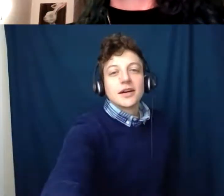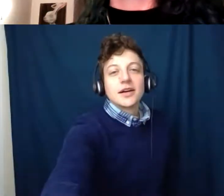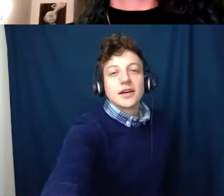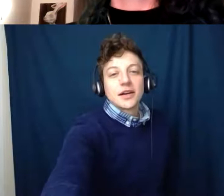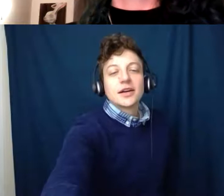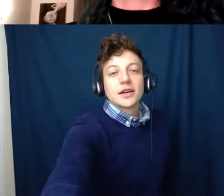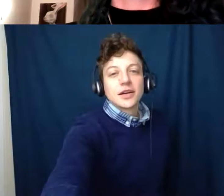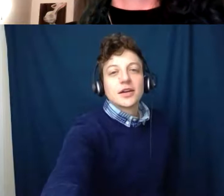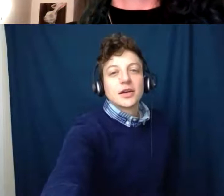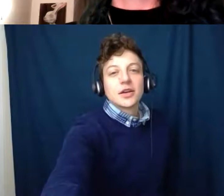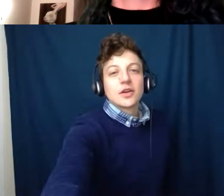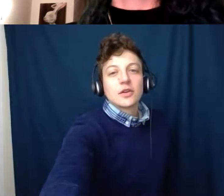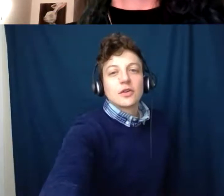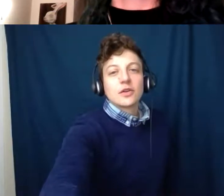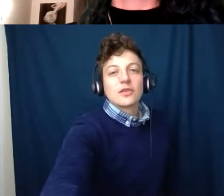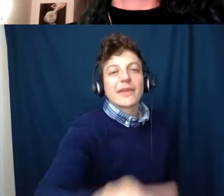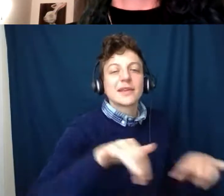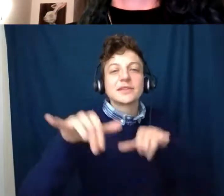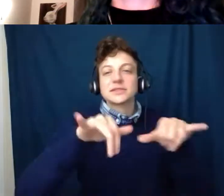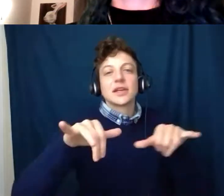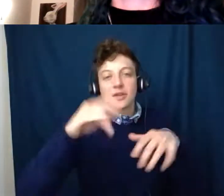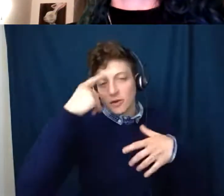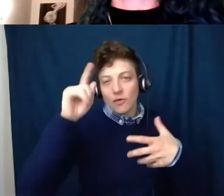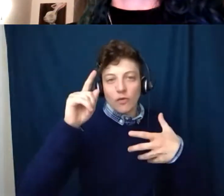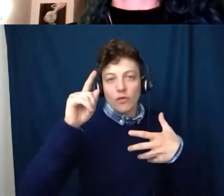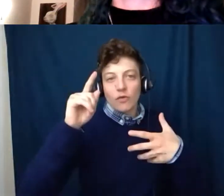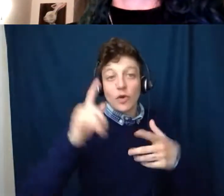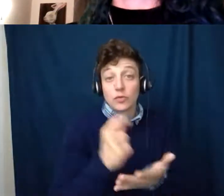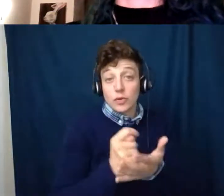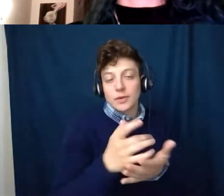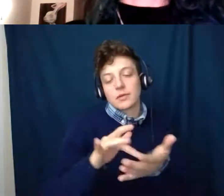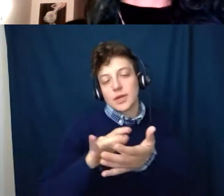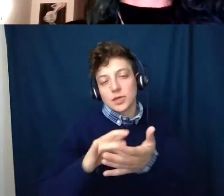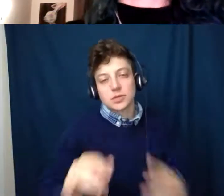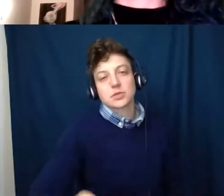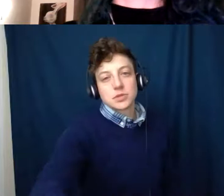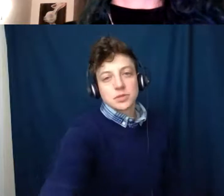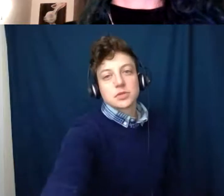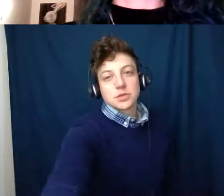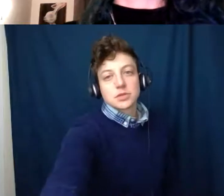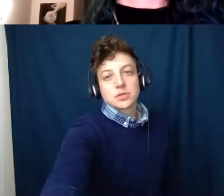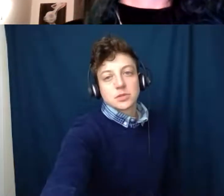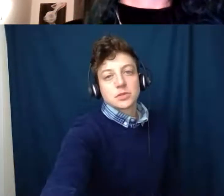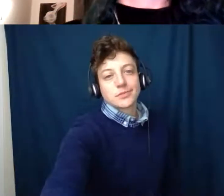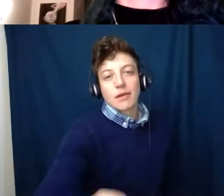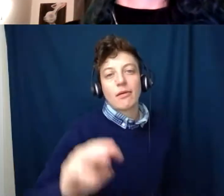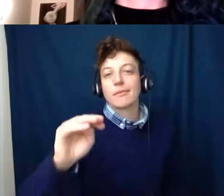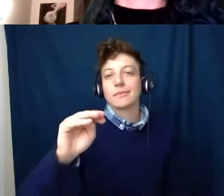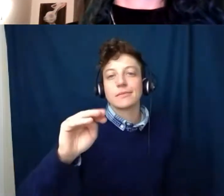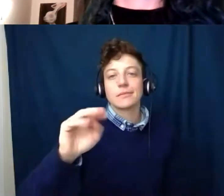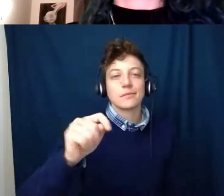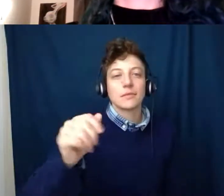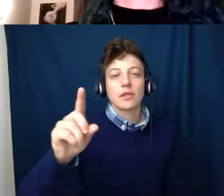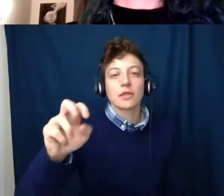for opioid use disorder is with medications. Like methadone, which has been around for